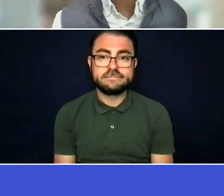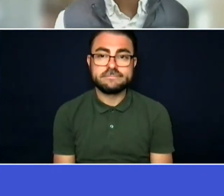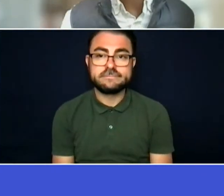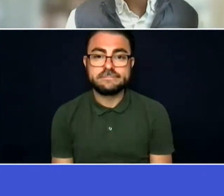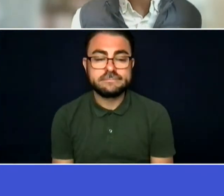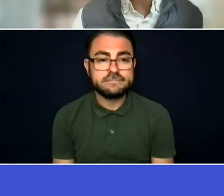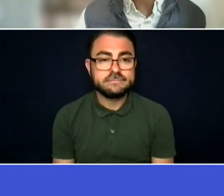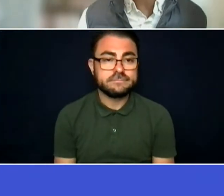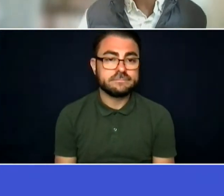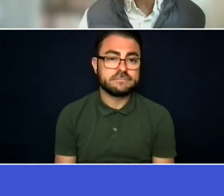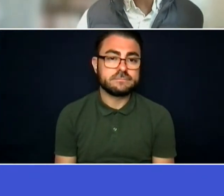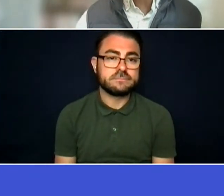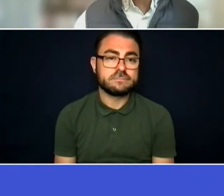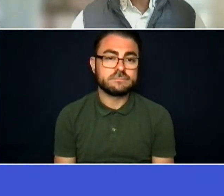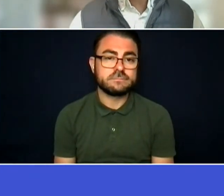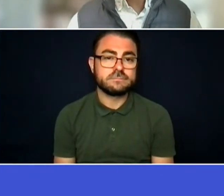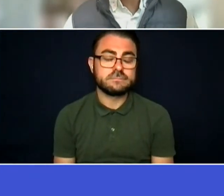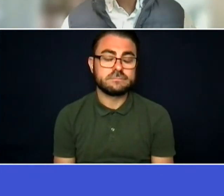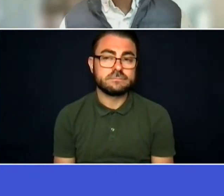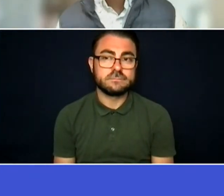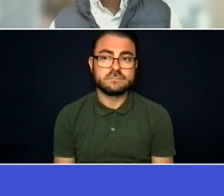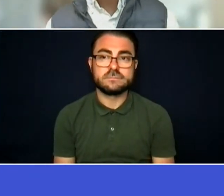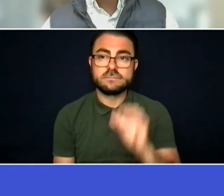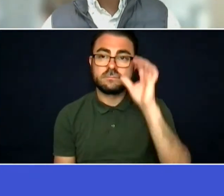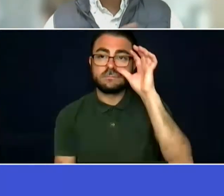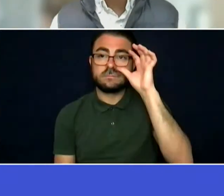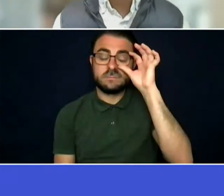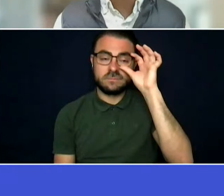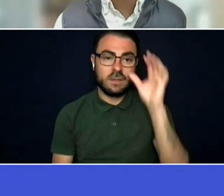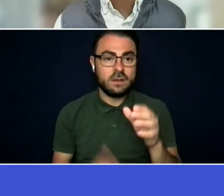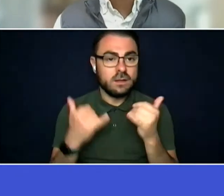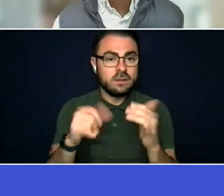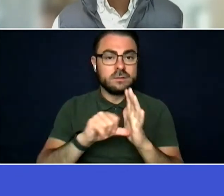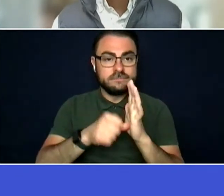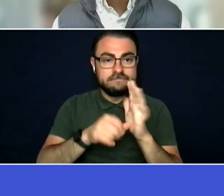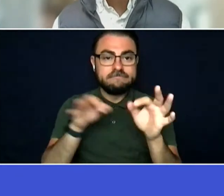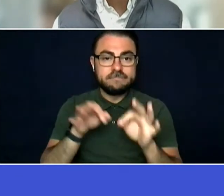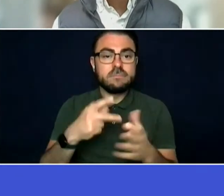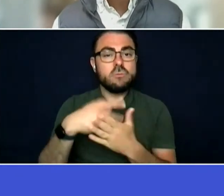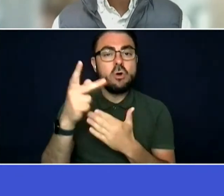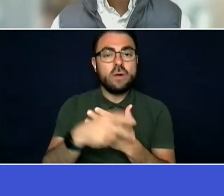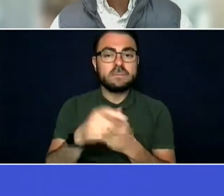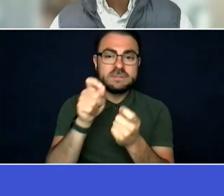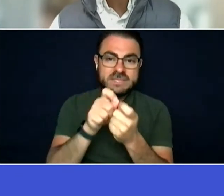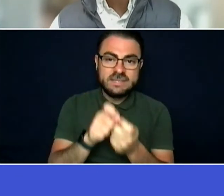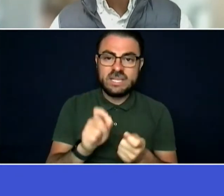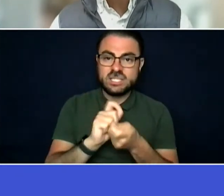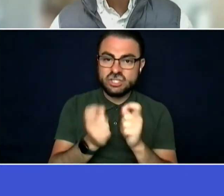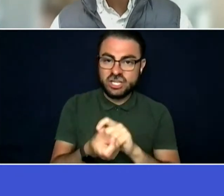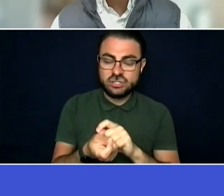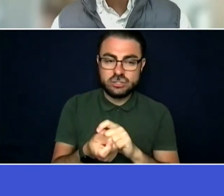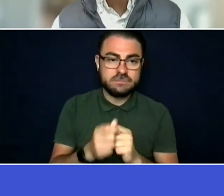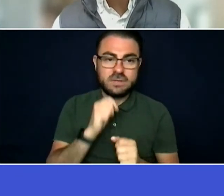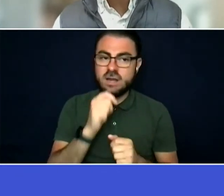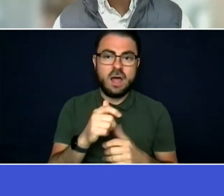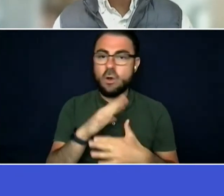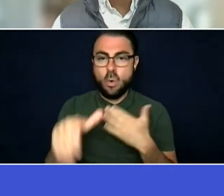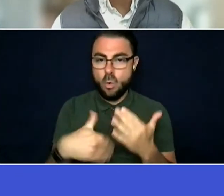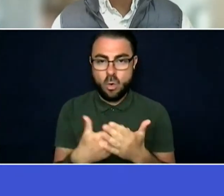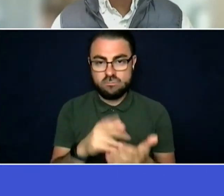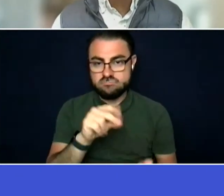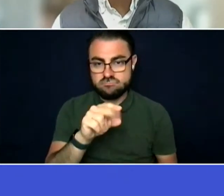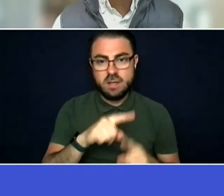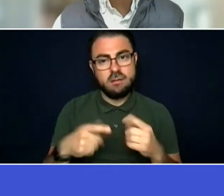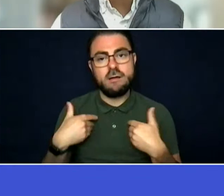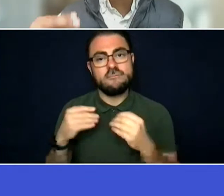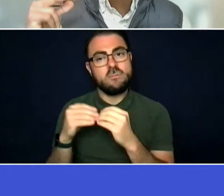Now, jumping into just some highlights of program-specific changes. These are not comprehensive. There is a document of the summary of changes